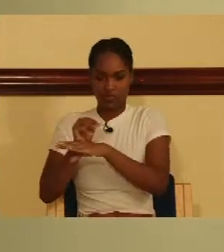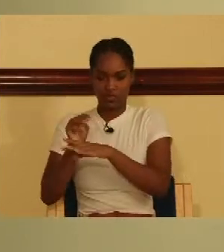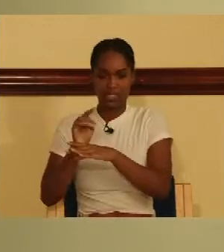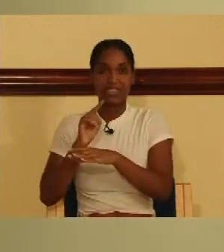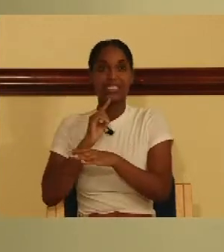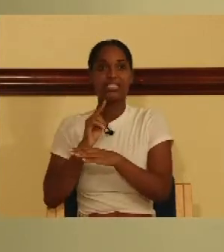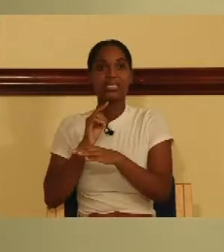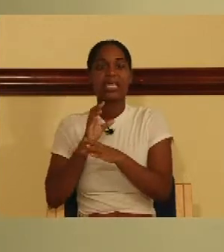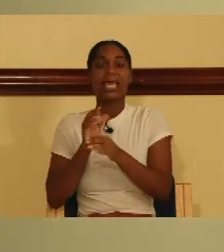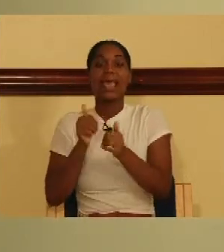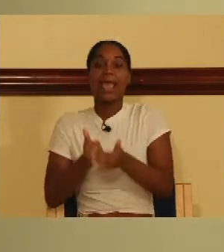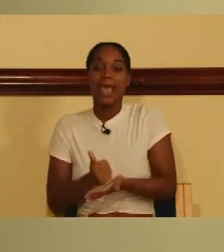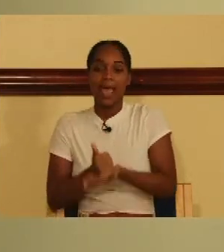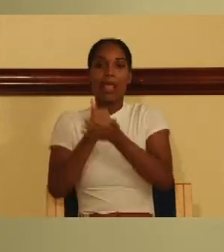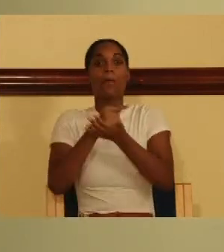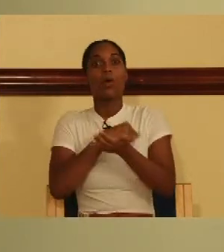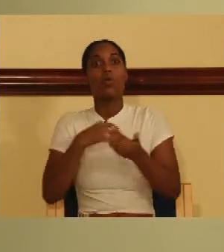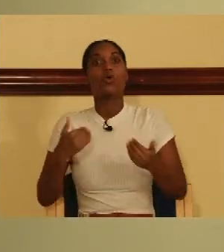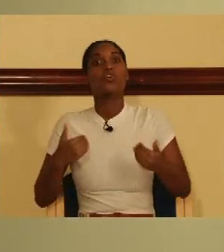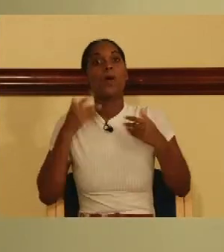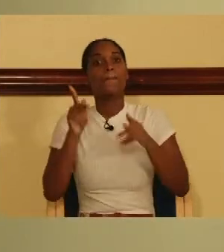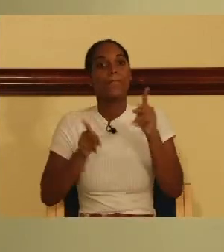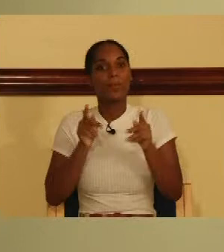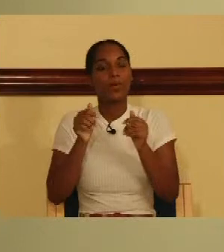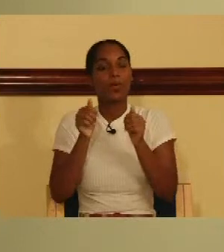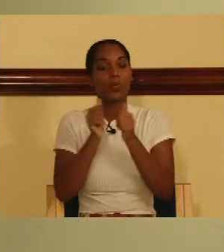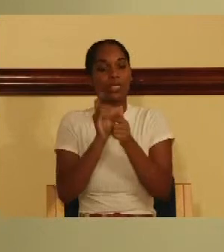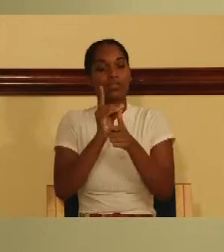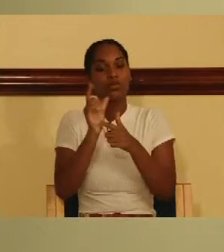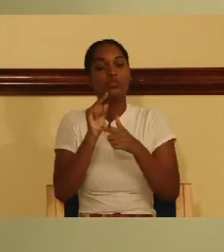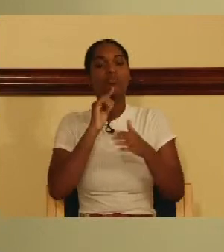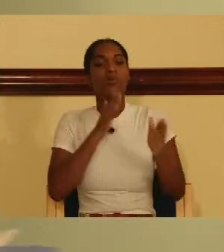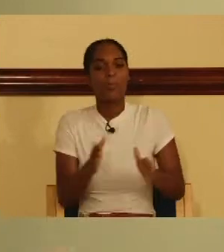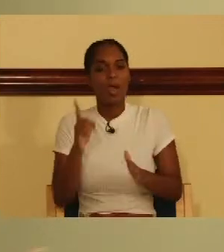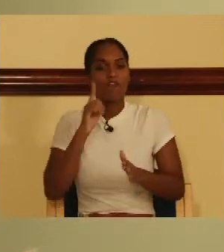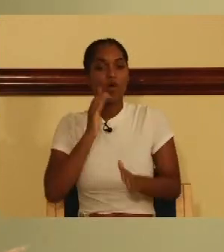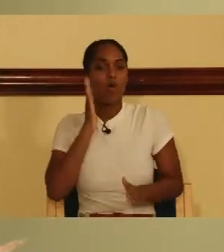adequately helping our young people with disability to be prepared for the world of work